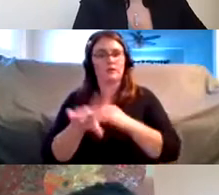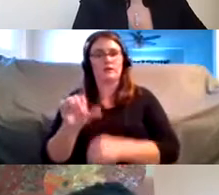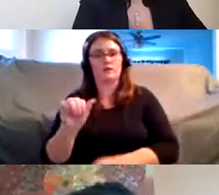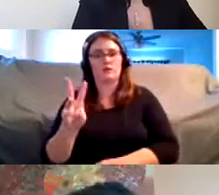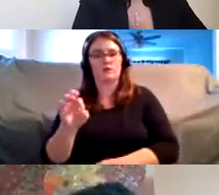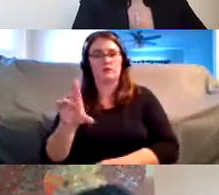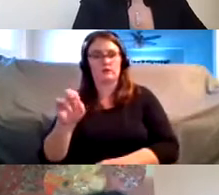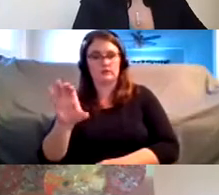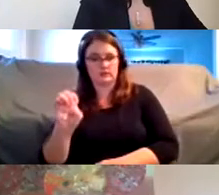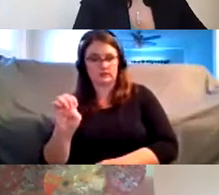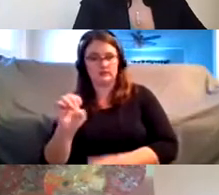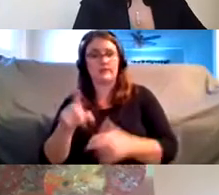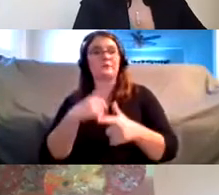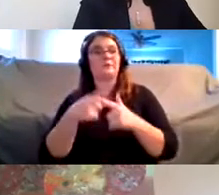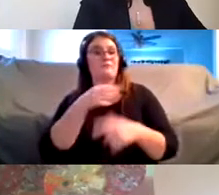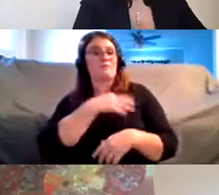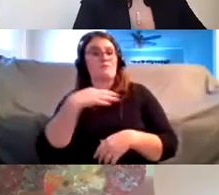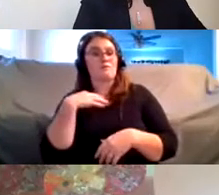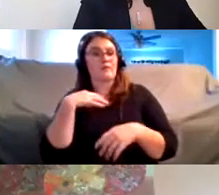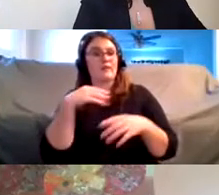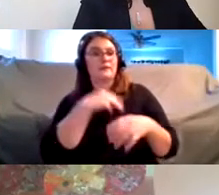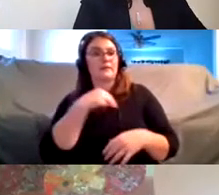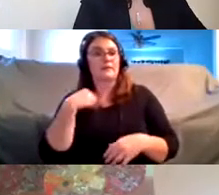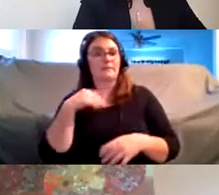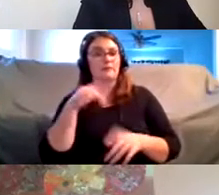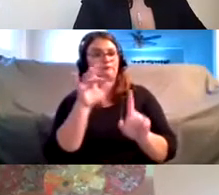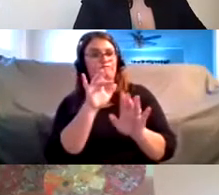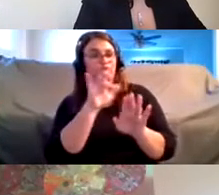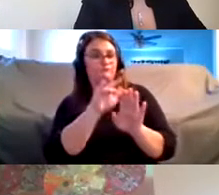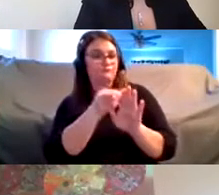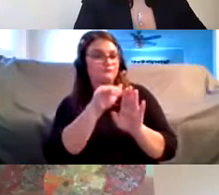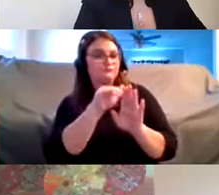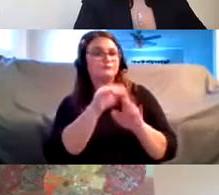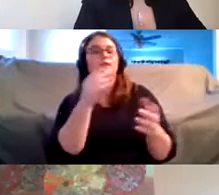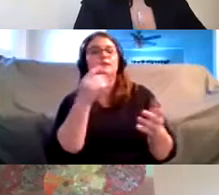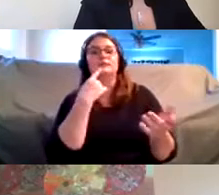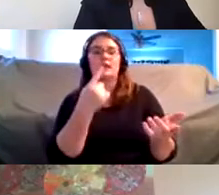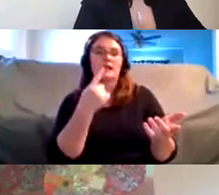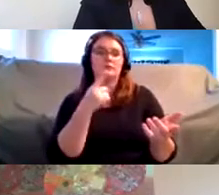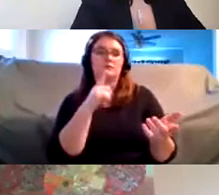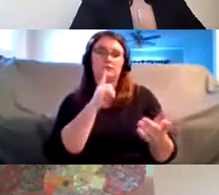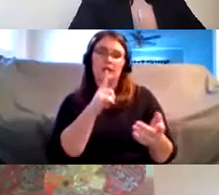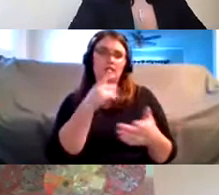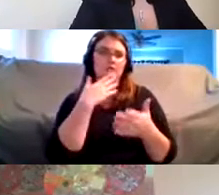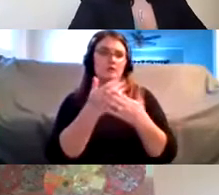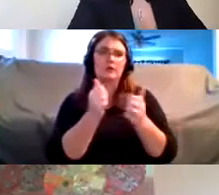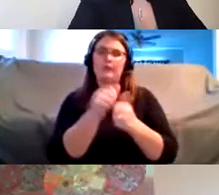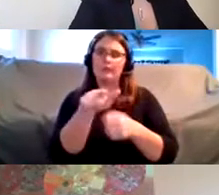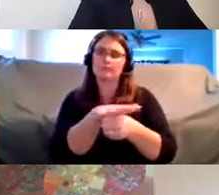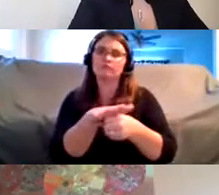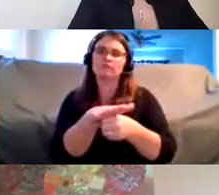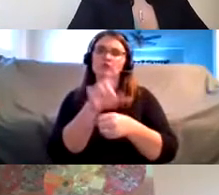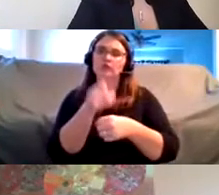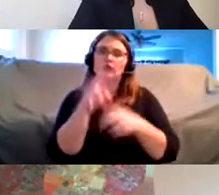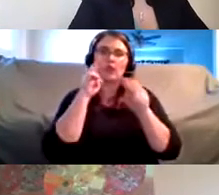said, "You're studying civic engagement, you should really consider public administration rather than American Studies." And I didn't know that we had